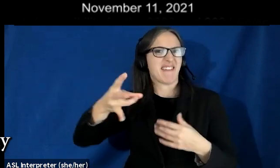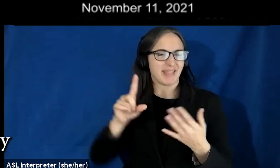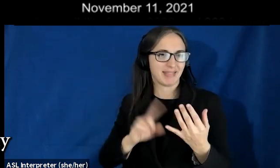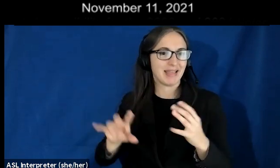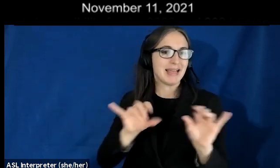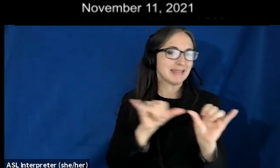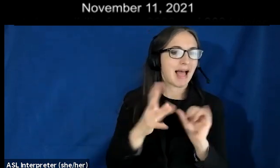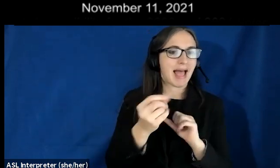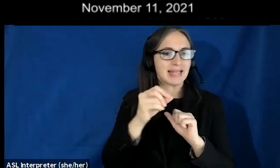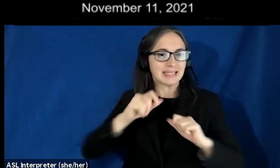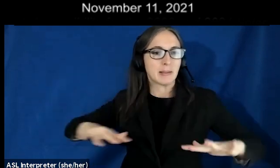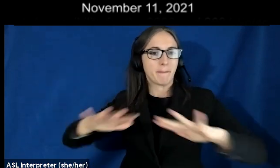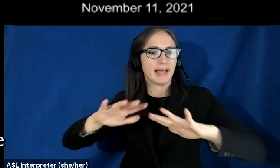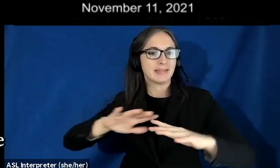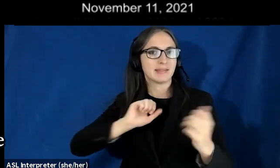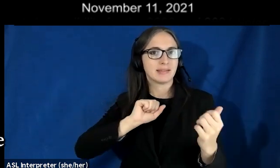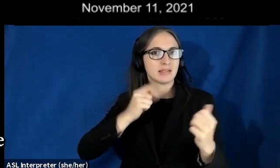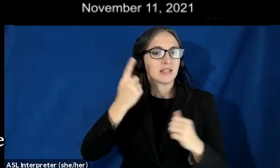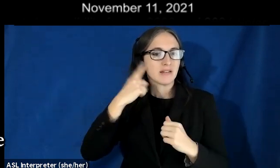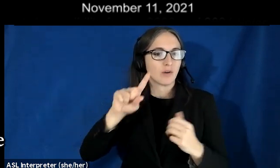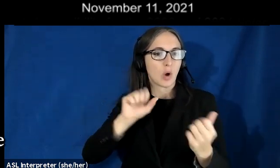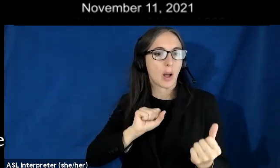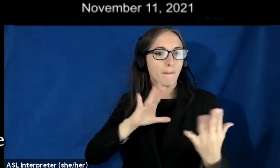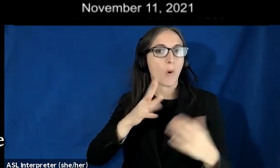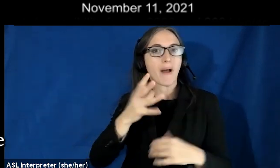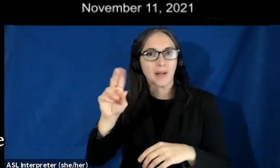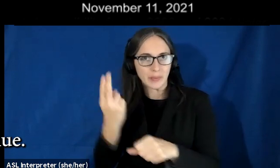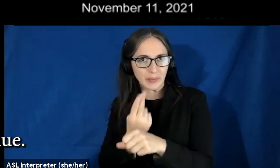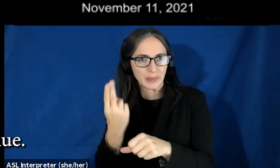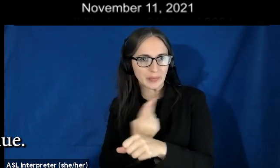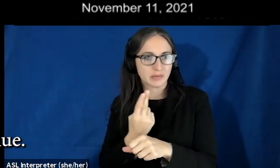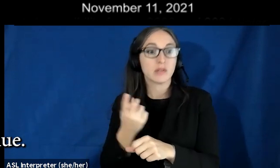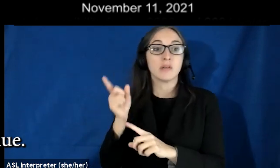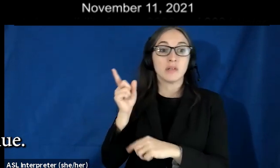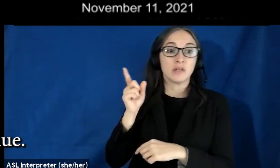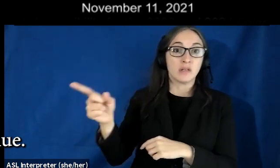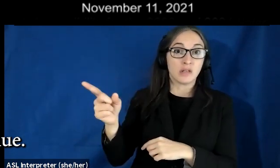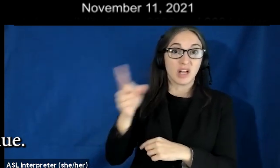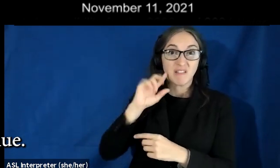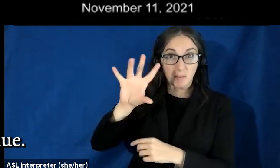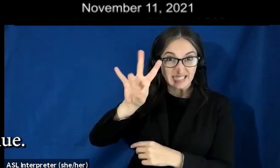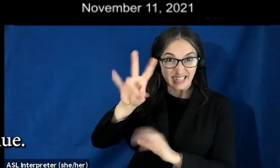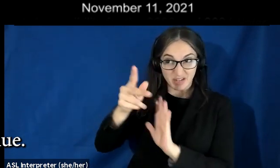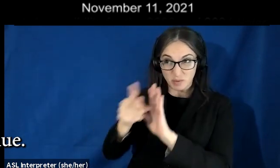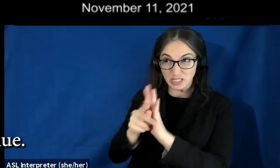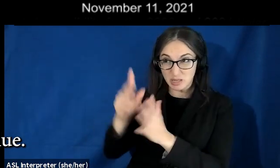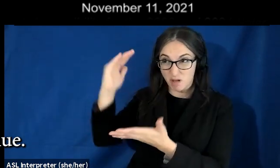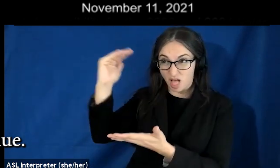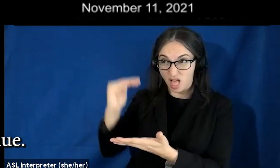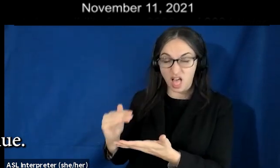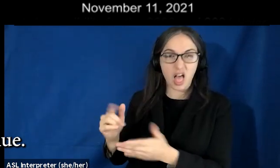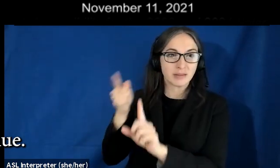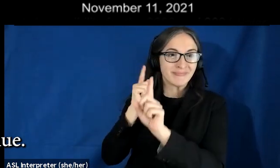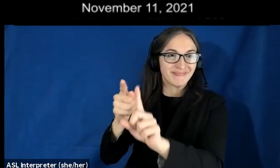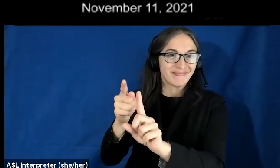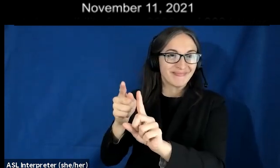I only want to talk about the flexible in use, and it's in green. Others are